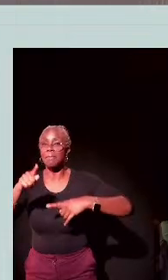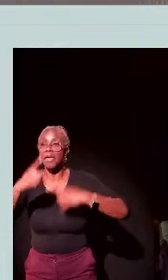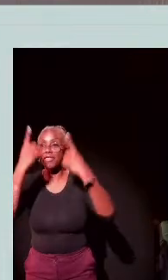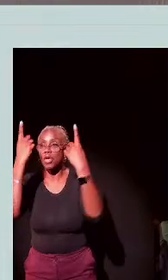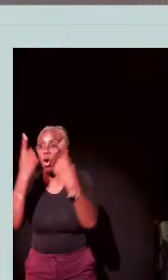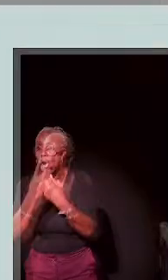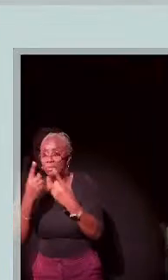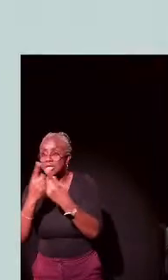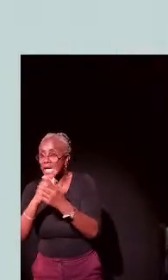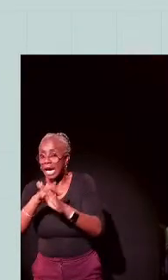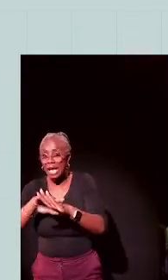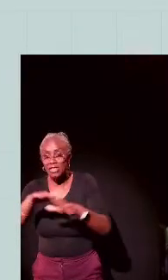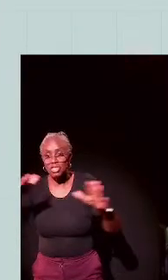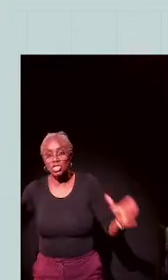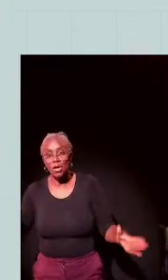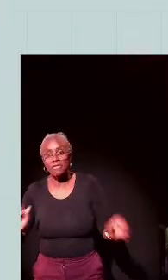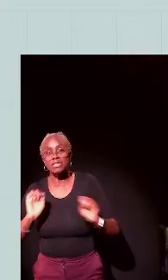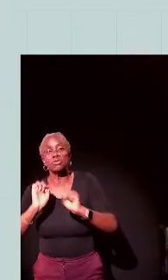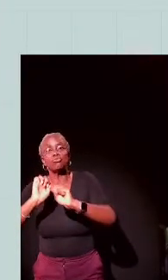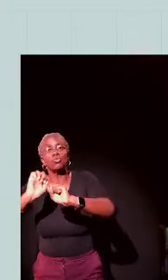a surface and your action.